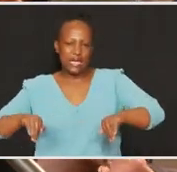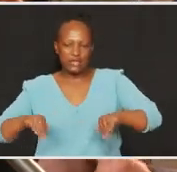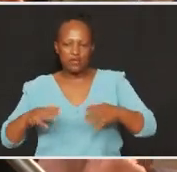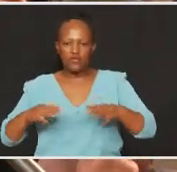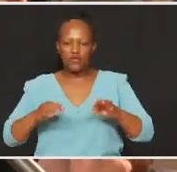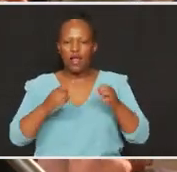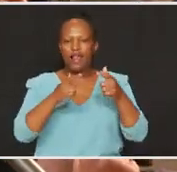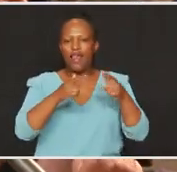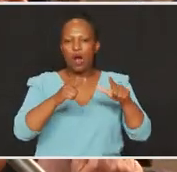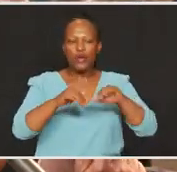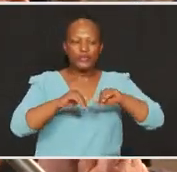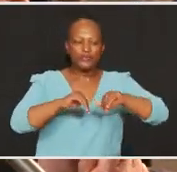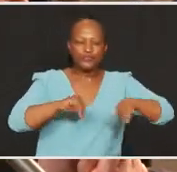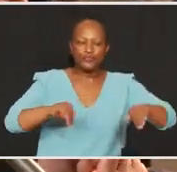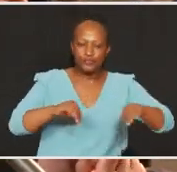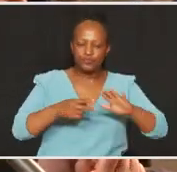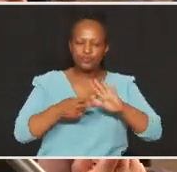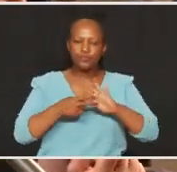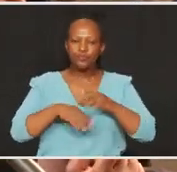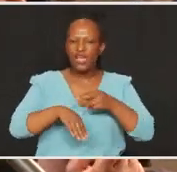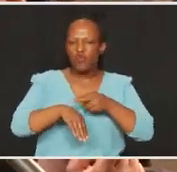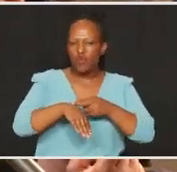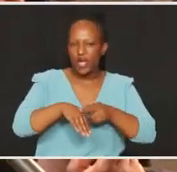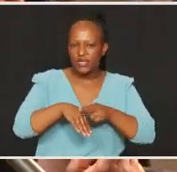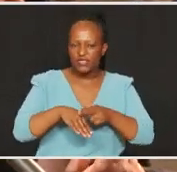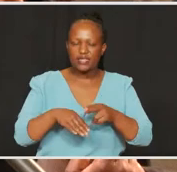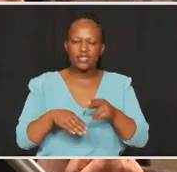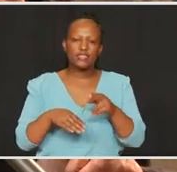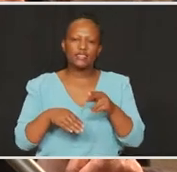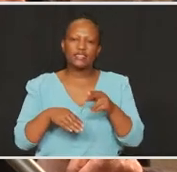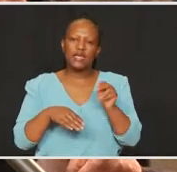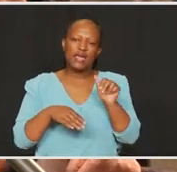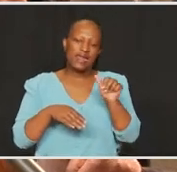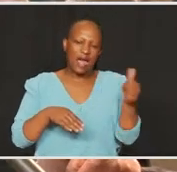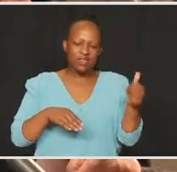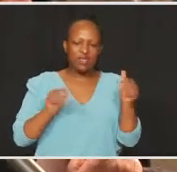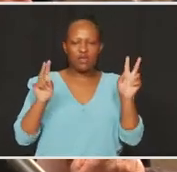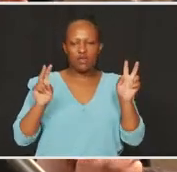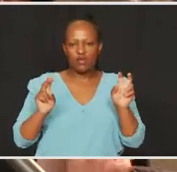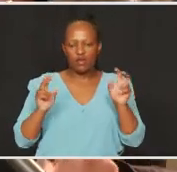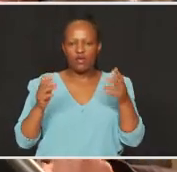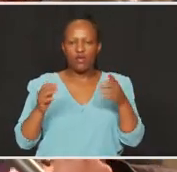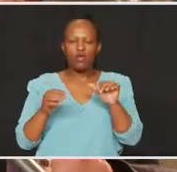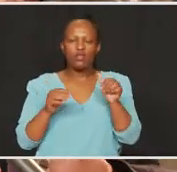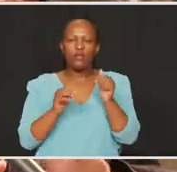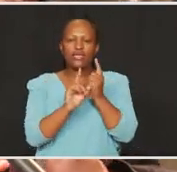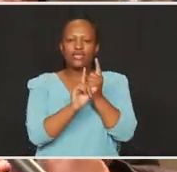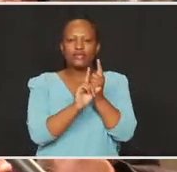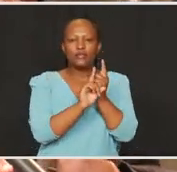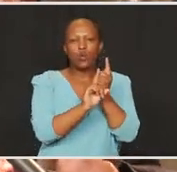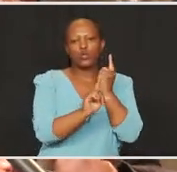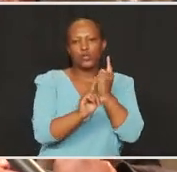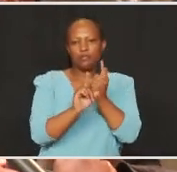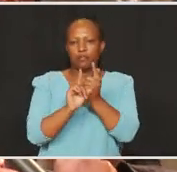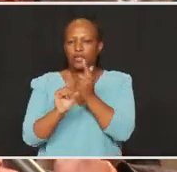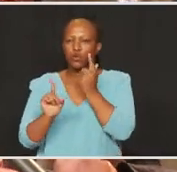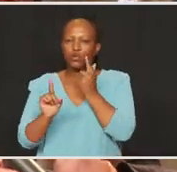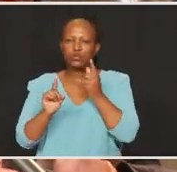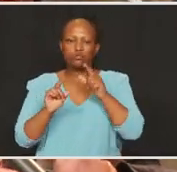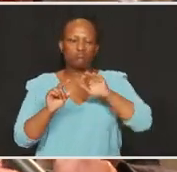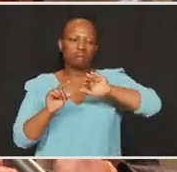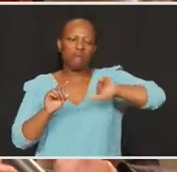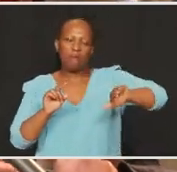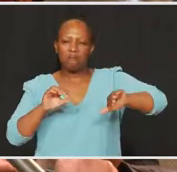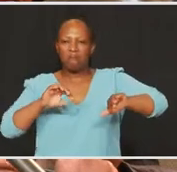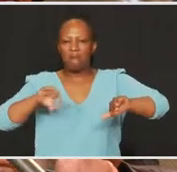race and otherwise and further segregation in Township based on languages which were detrimented on social